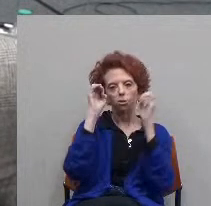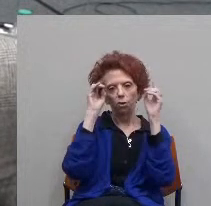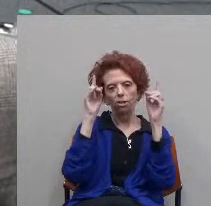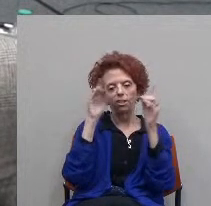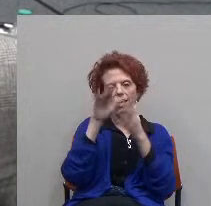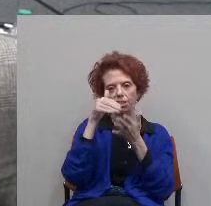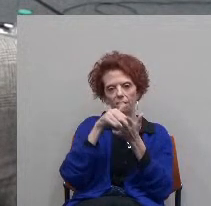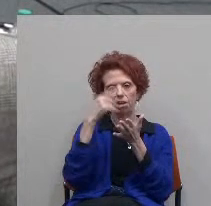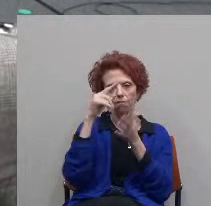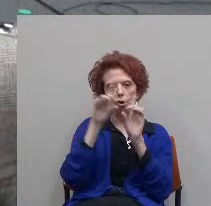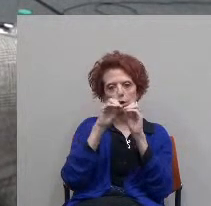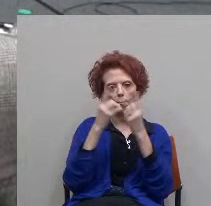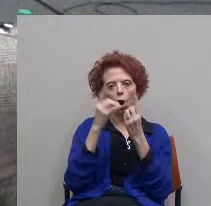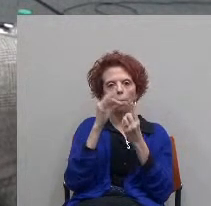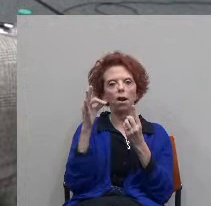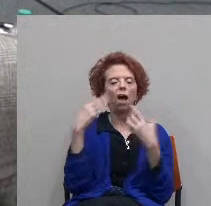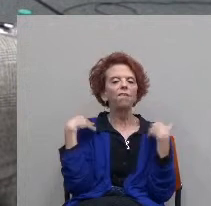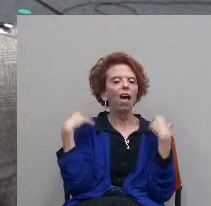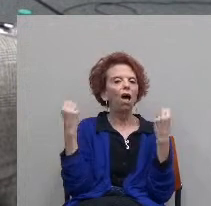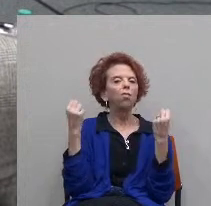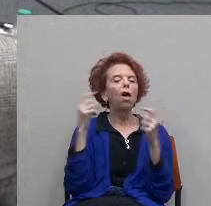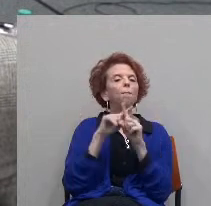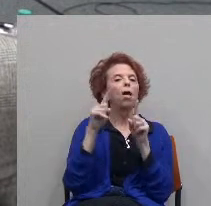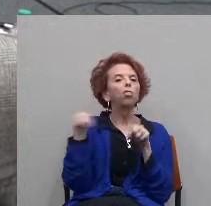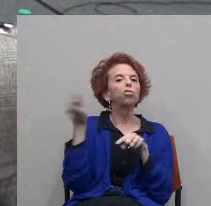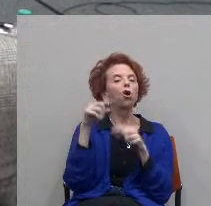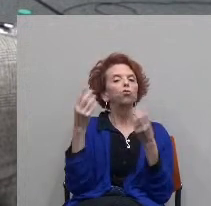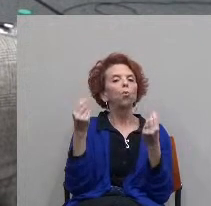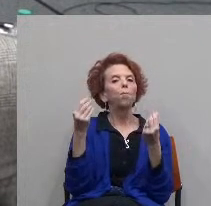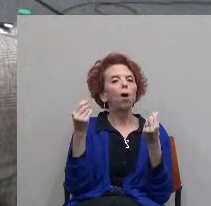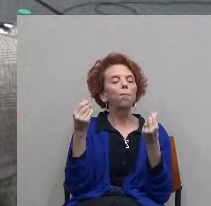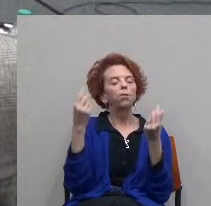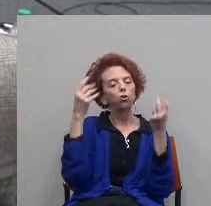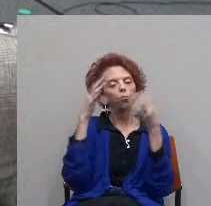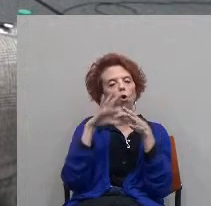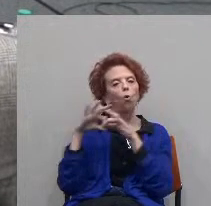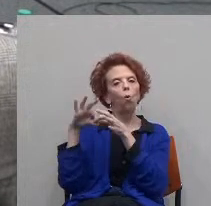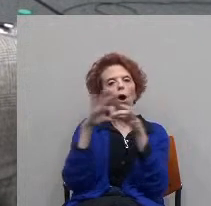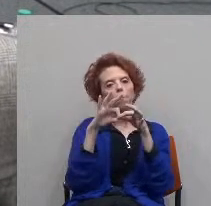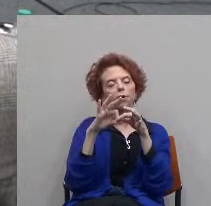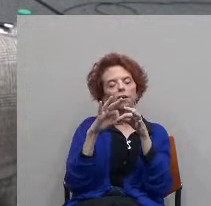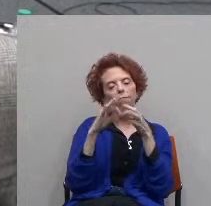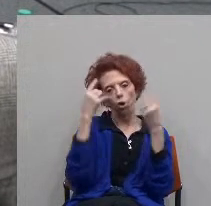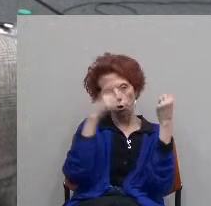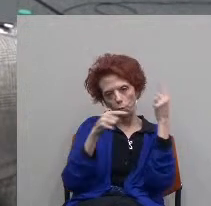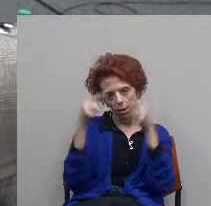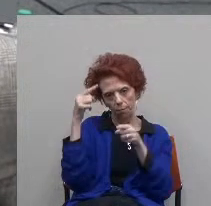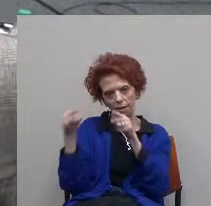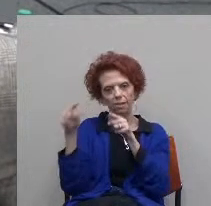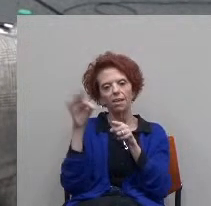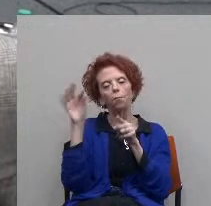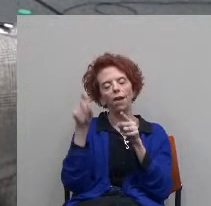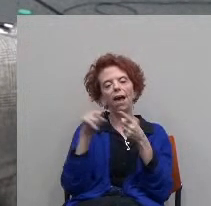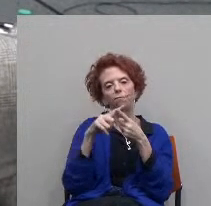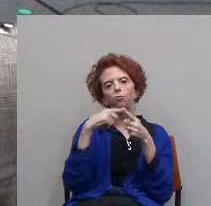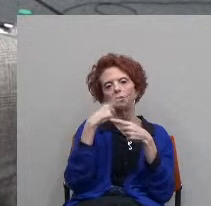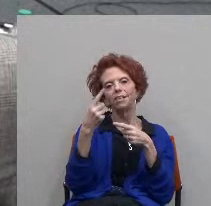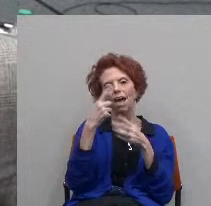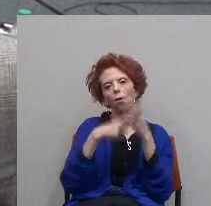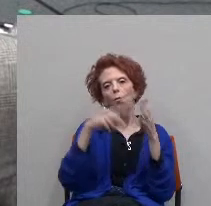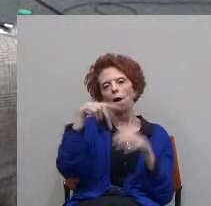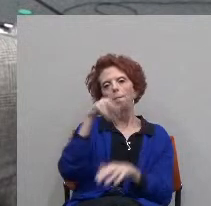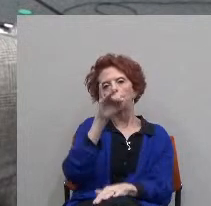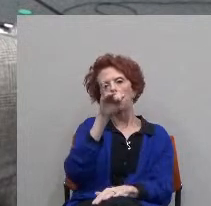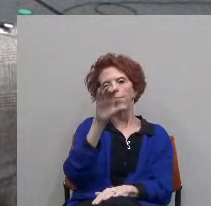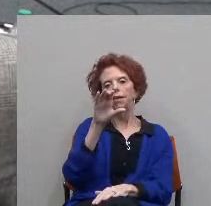the Department of Health. But those were cooperative endeavor agreements, and it has to be for a public purpose, and you have to state what the public purpose is, and they